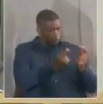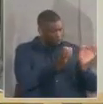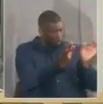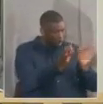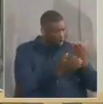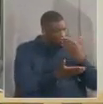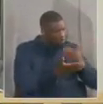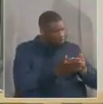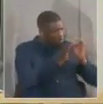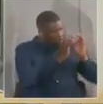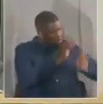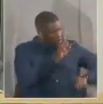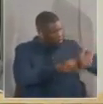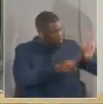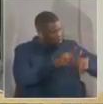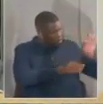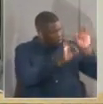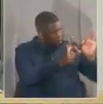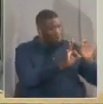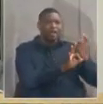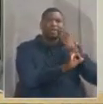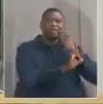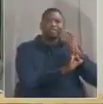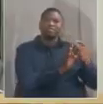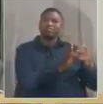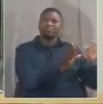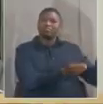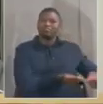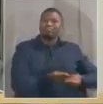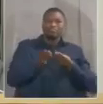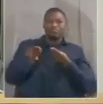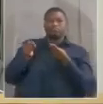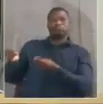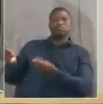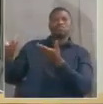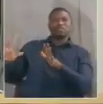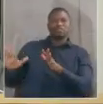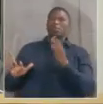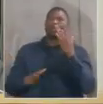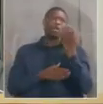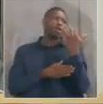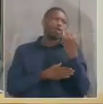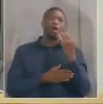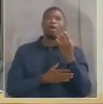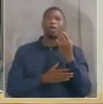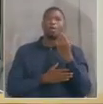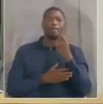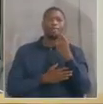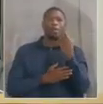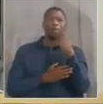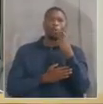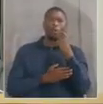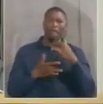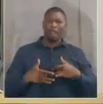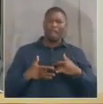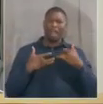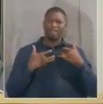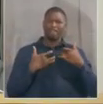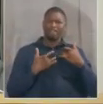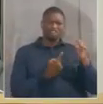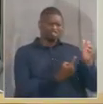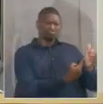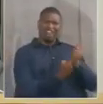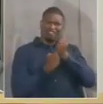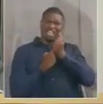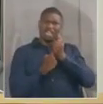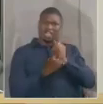proven to be successful during the wildlife trafficking interventions.